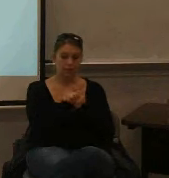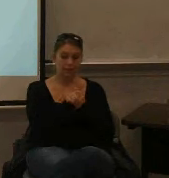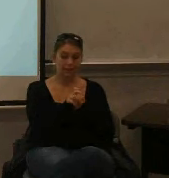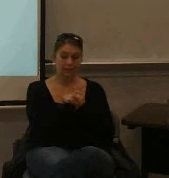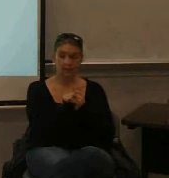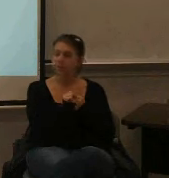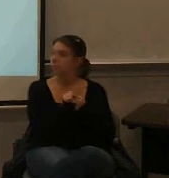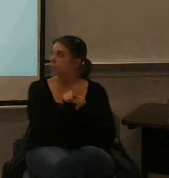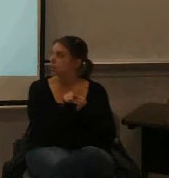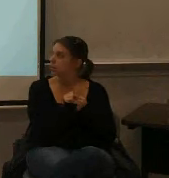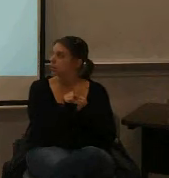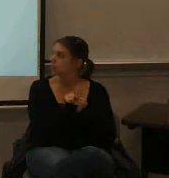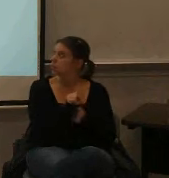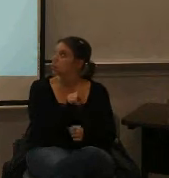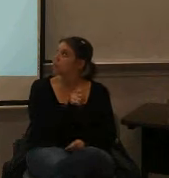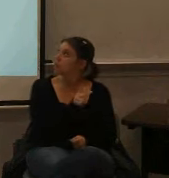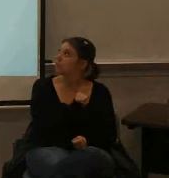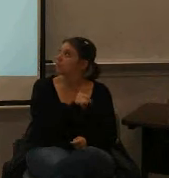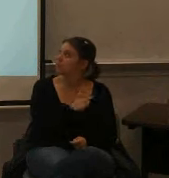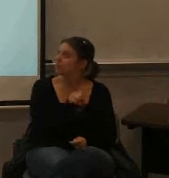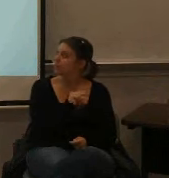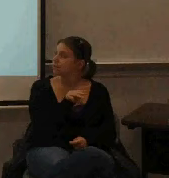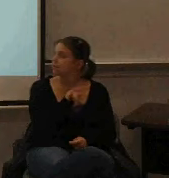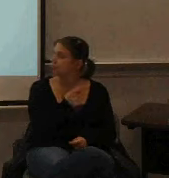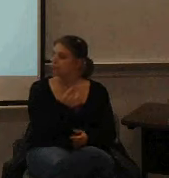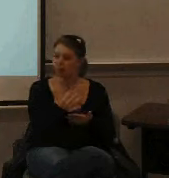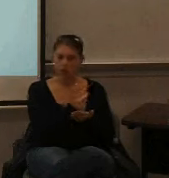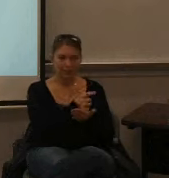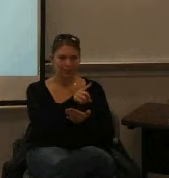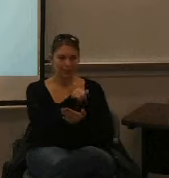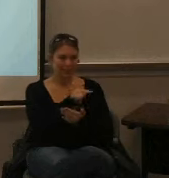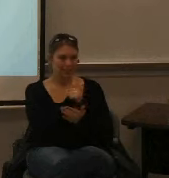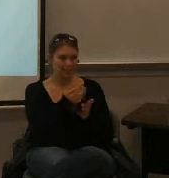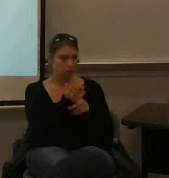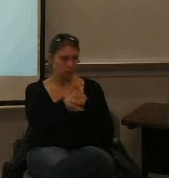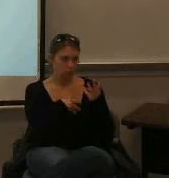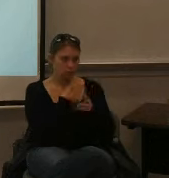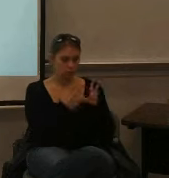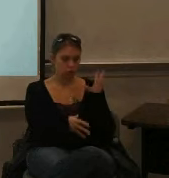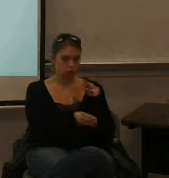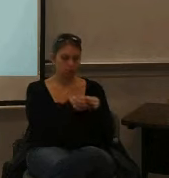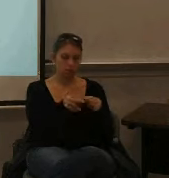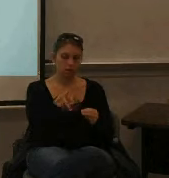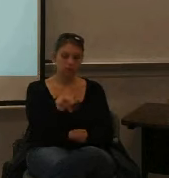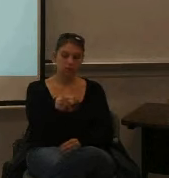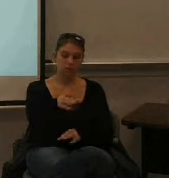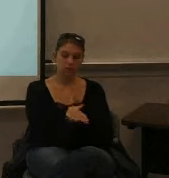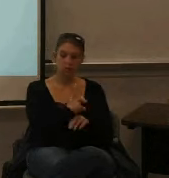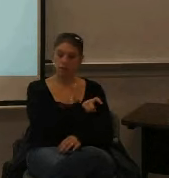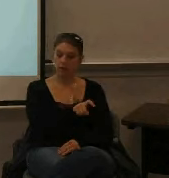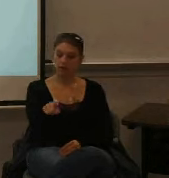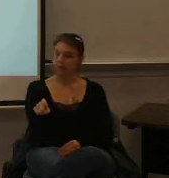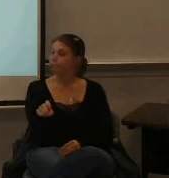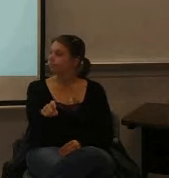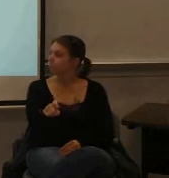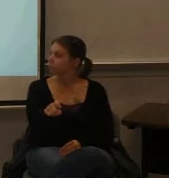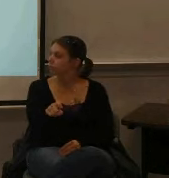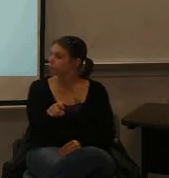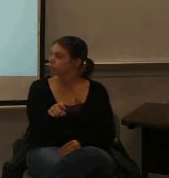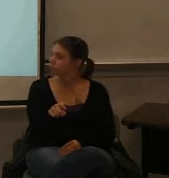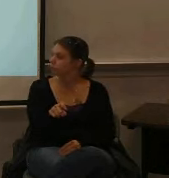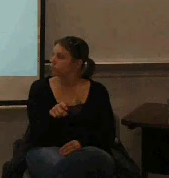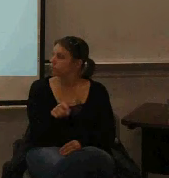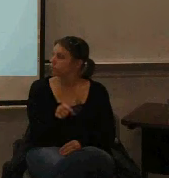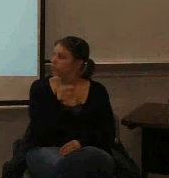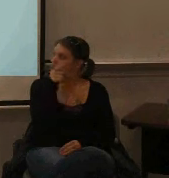lakes. Val Smith collected data from throughout the world. Total phosphorus on the x-axis, and